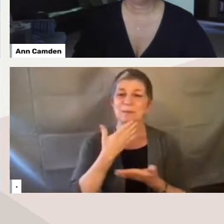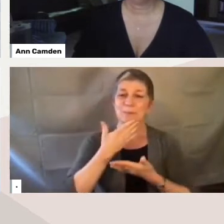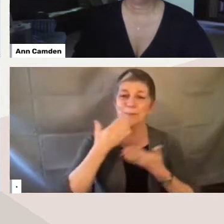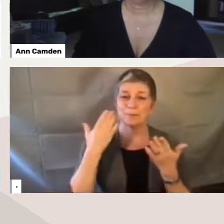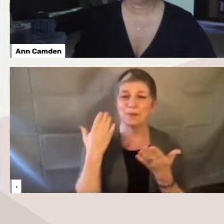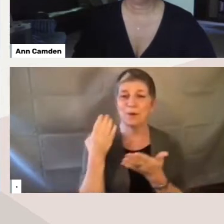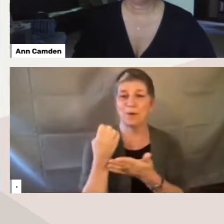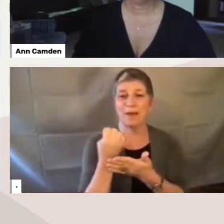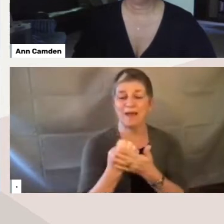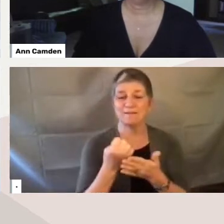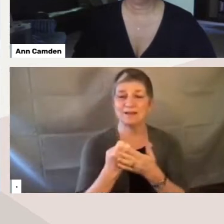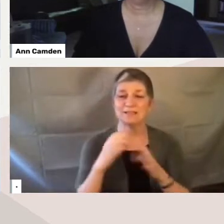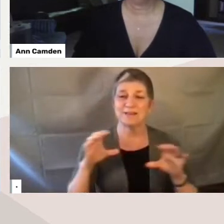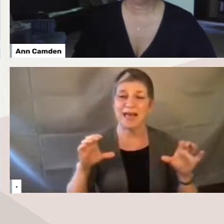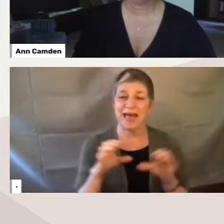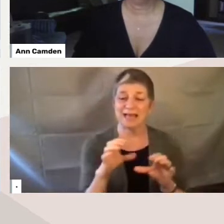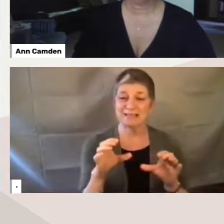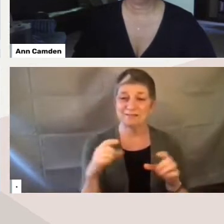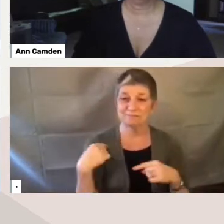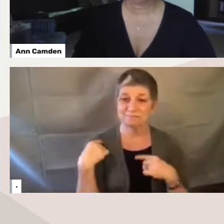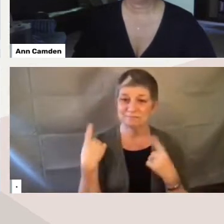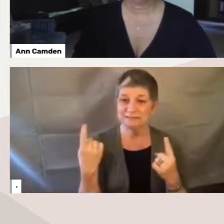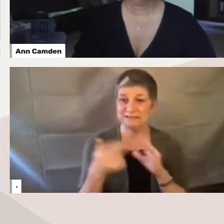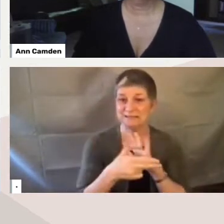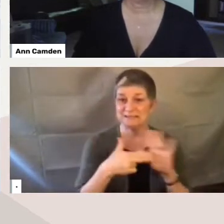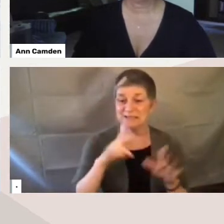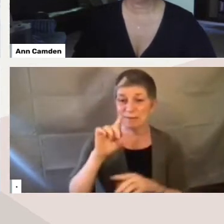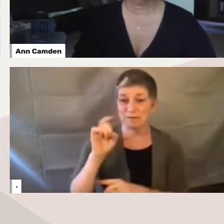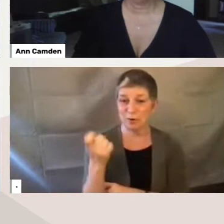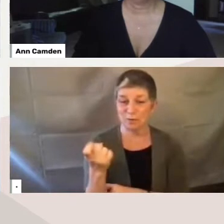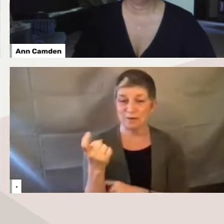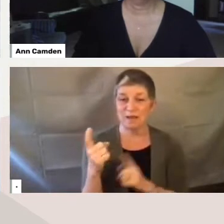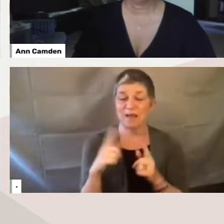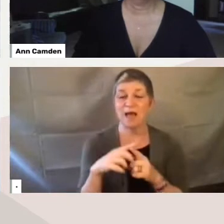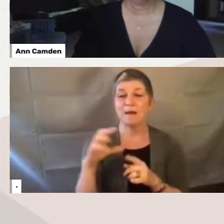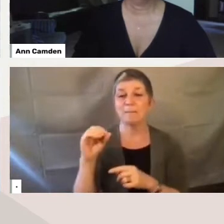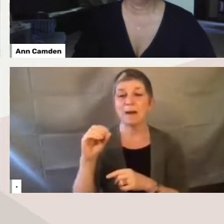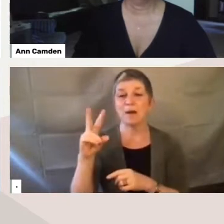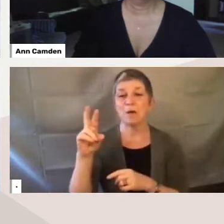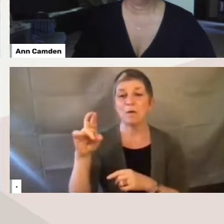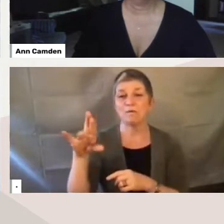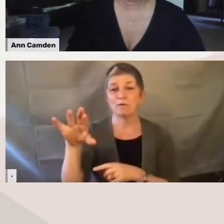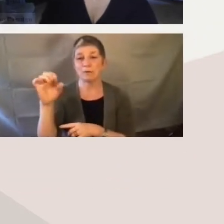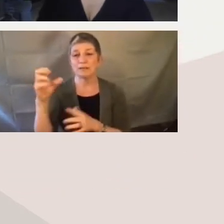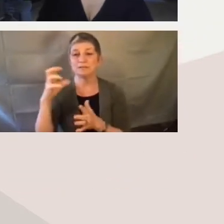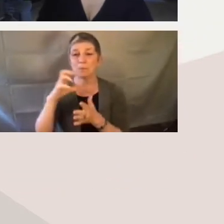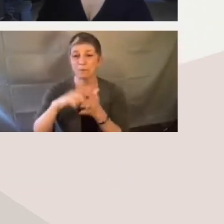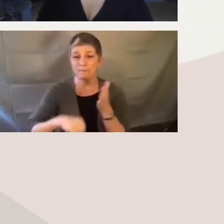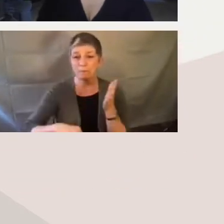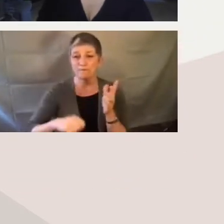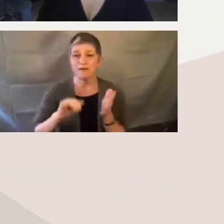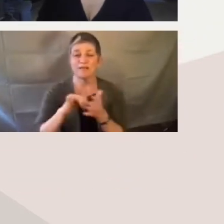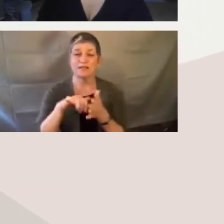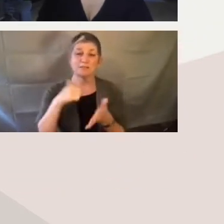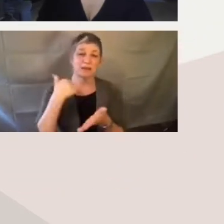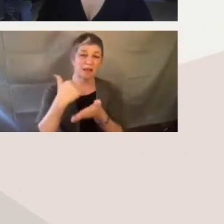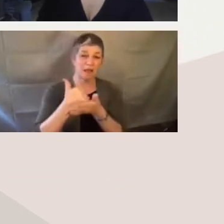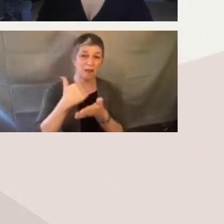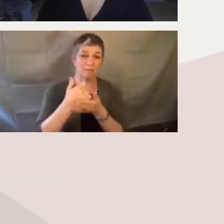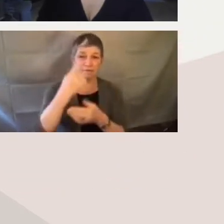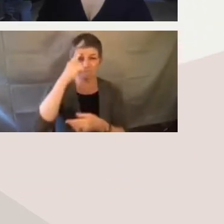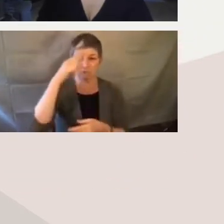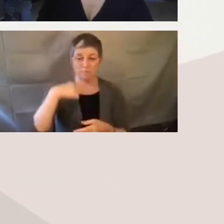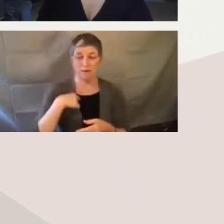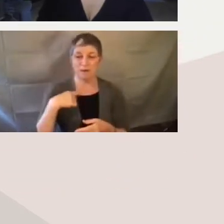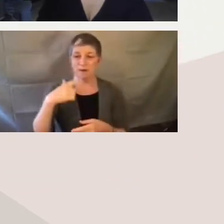active presently since I was diagnosed, since I got my ovaries removed, has been helpful mentally for me. So I feel